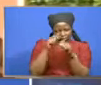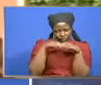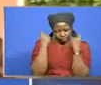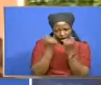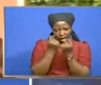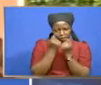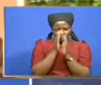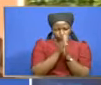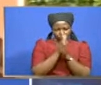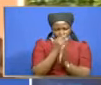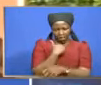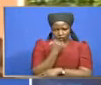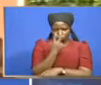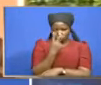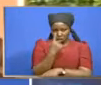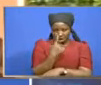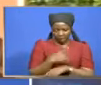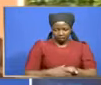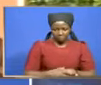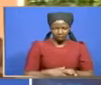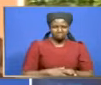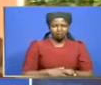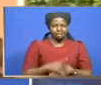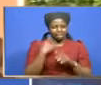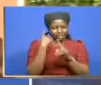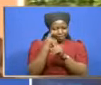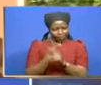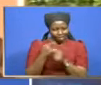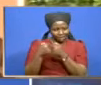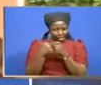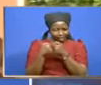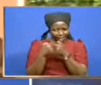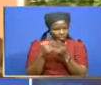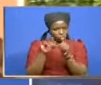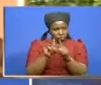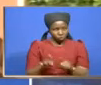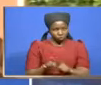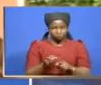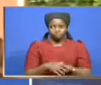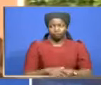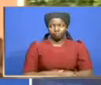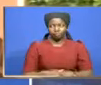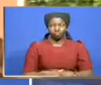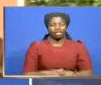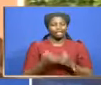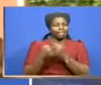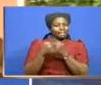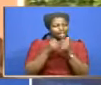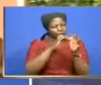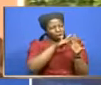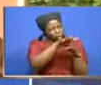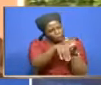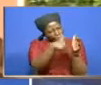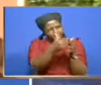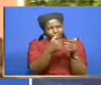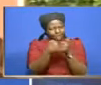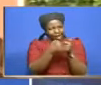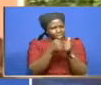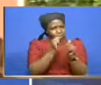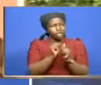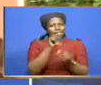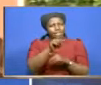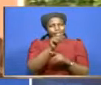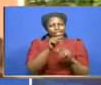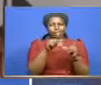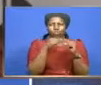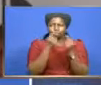types of soaps. Different challenges on the skin. Challenges zote yenye skin iko nayo